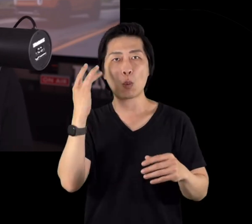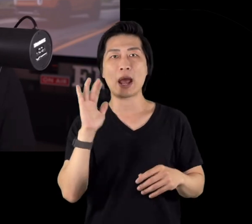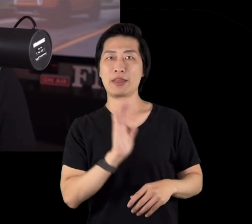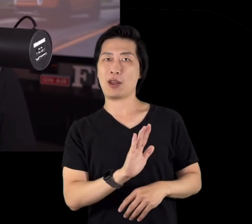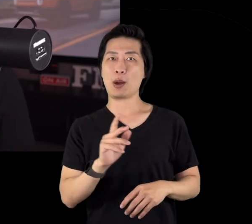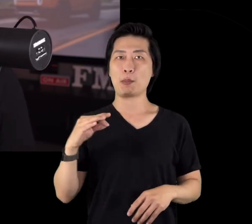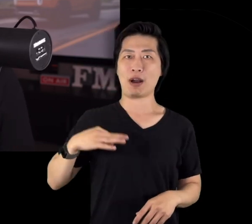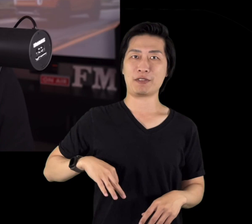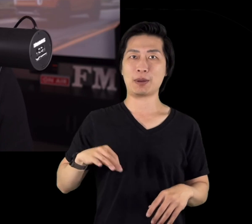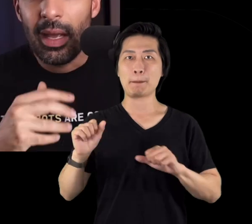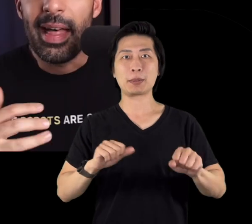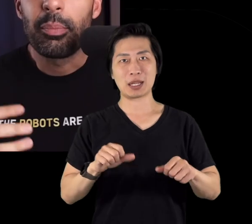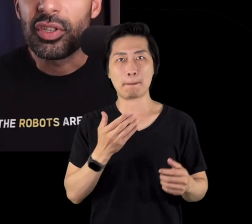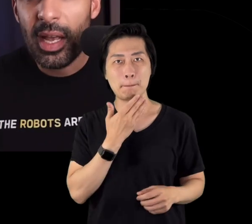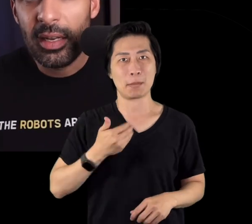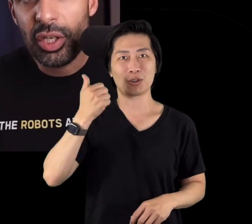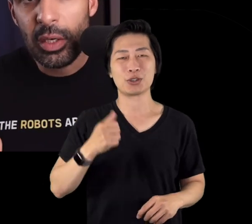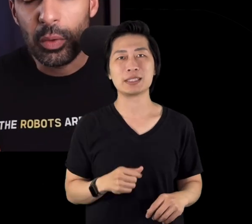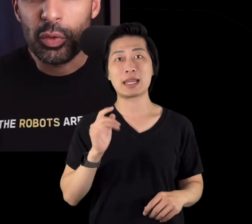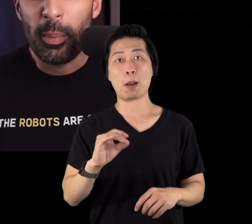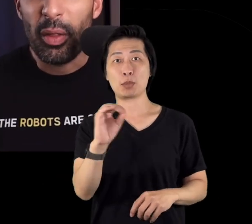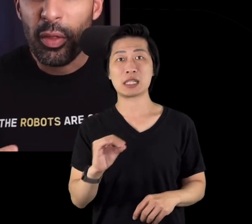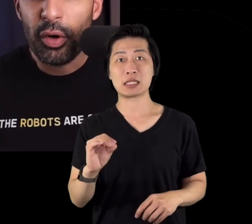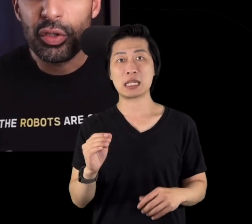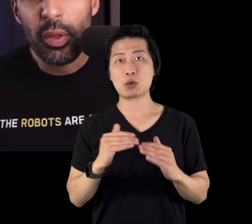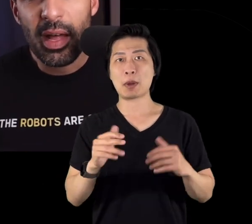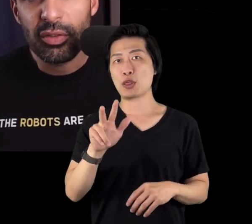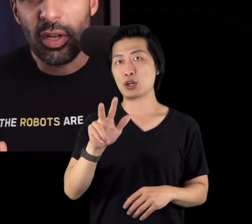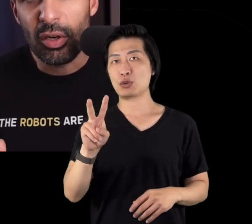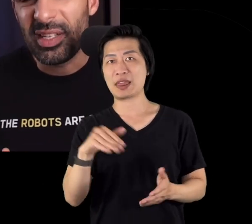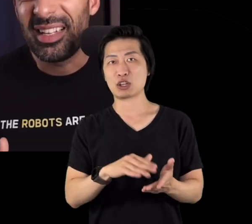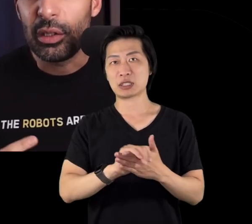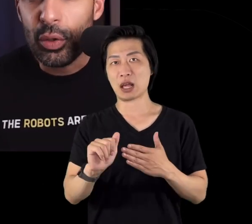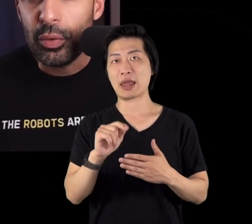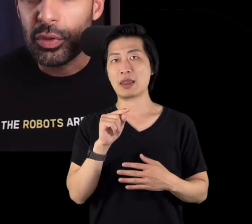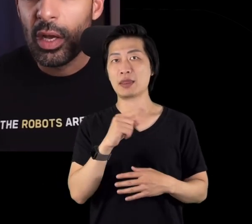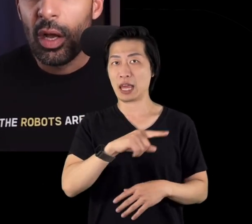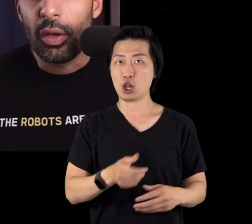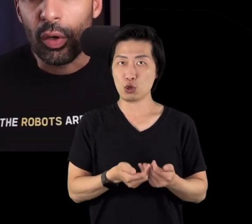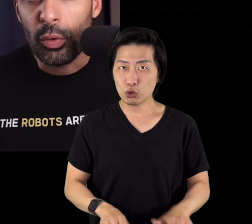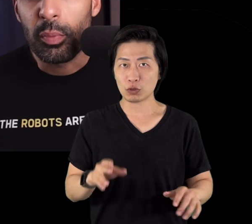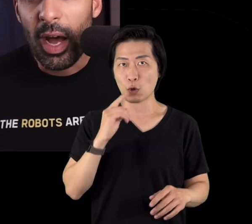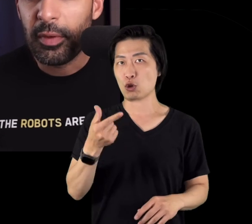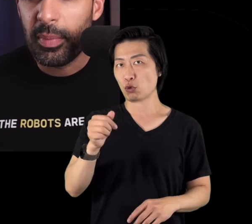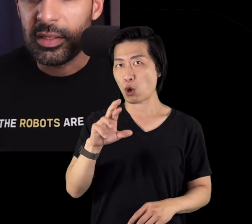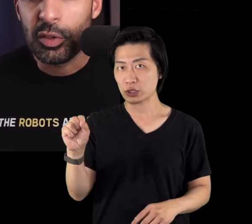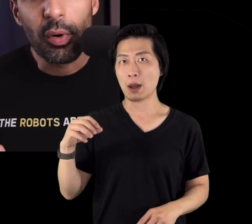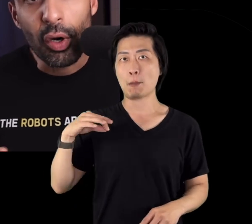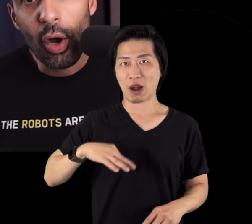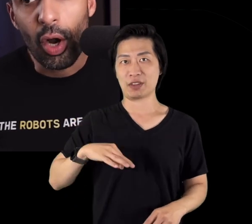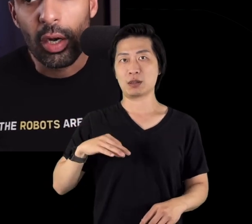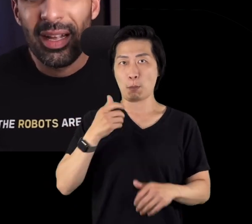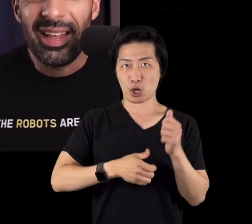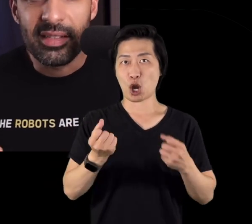their profitability is getting better. And that percentage equals to about $32,000 that they lose on a gross profit basis